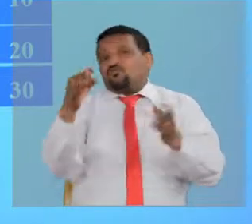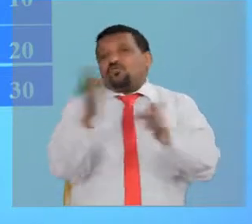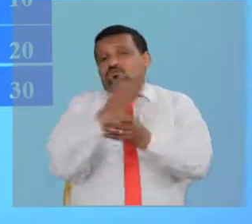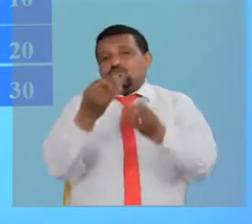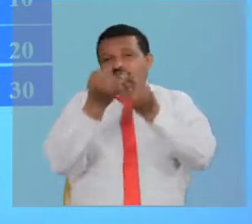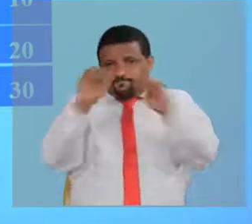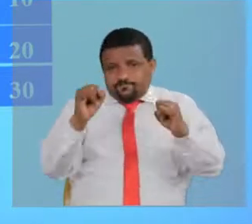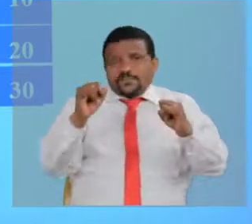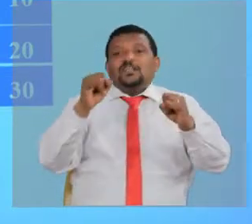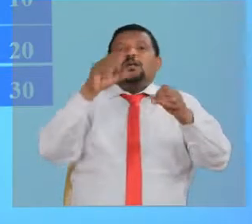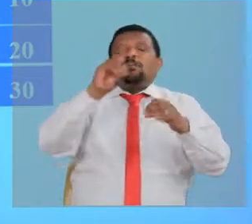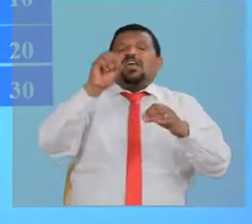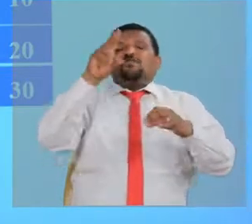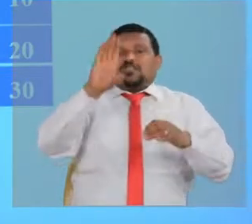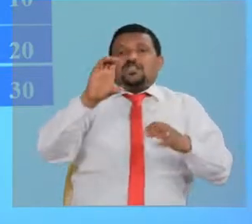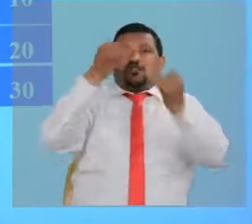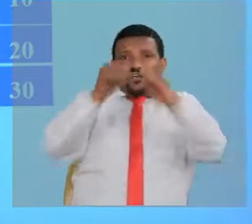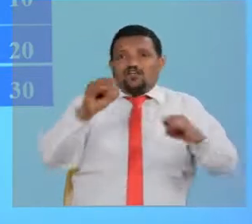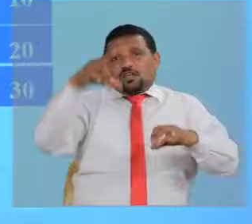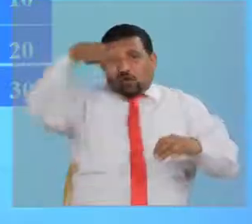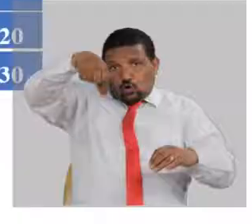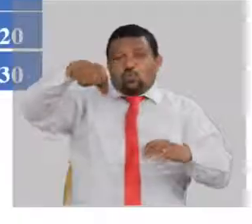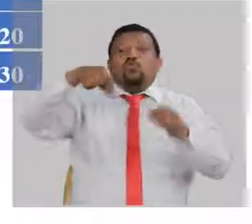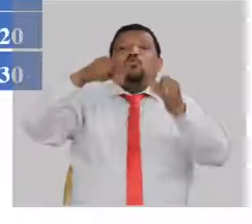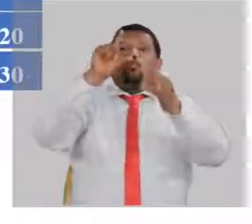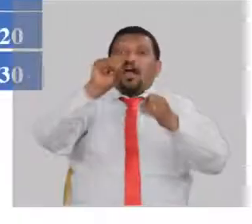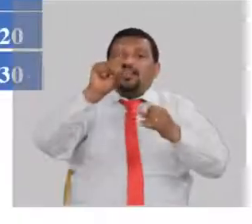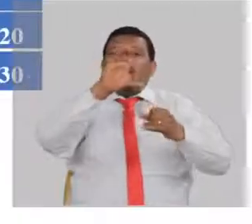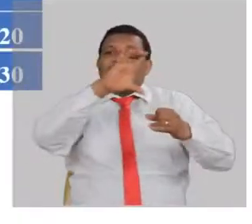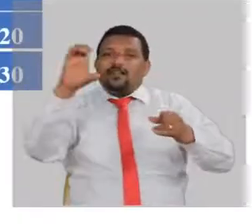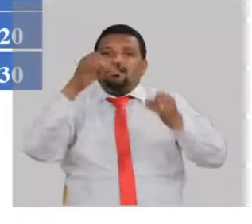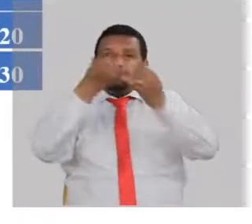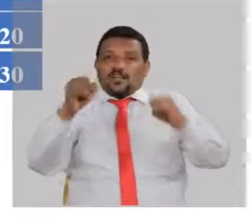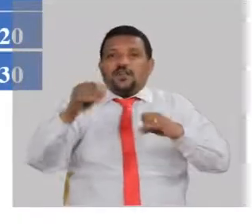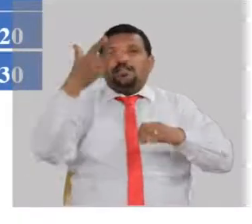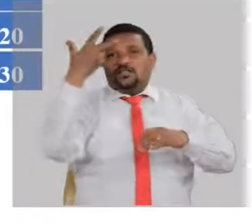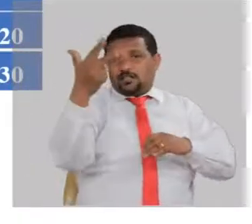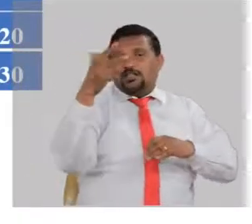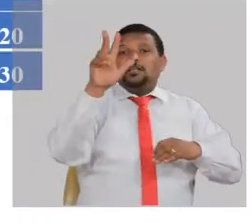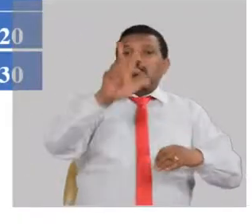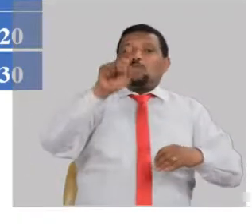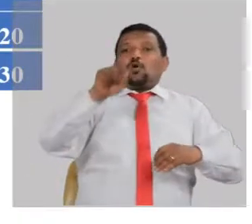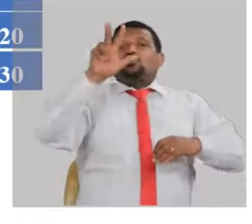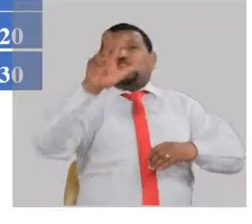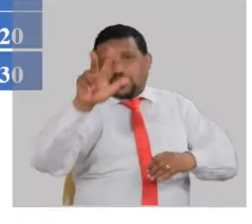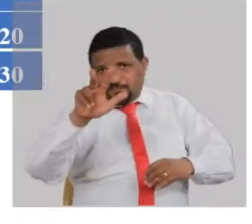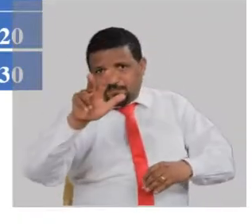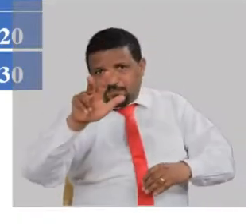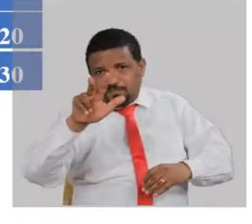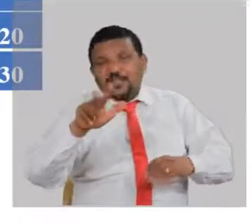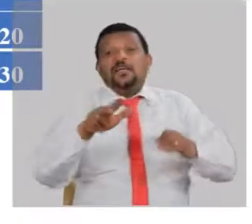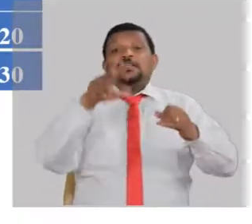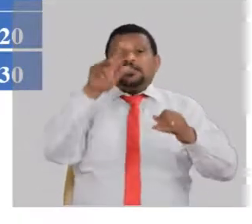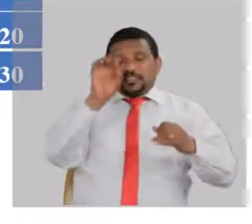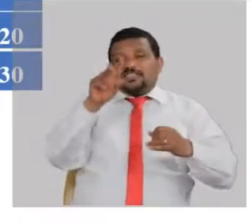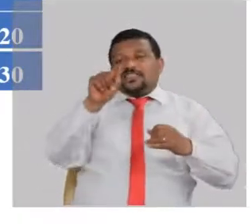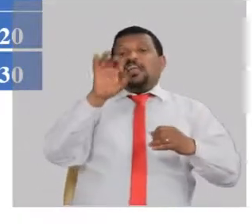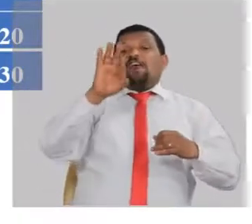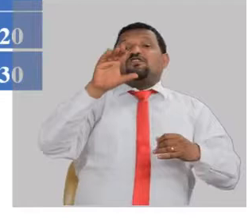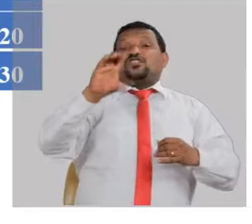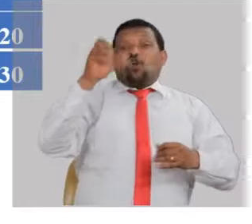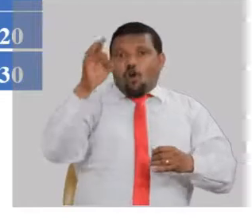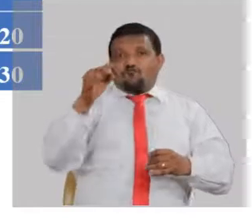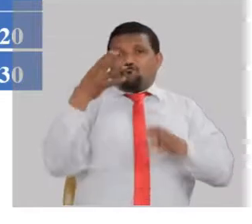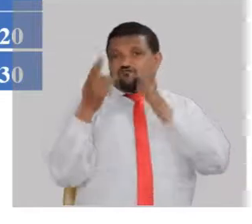divided by Q, which is 100 divided by 3, it is 33.3. And the TFC of the